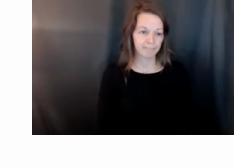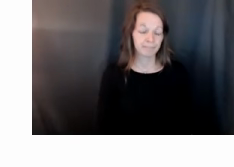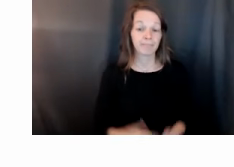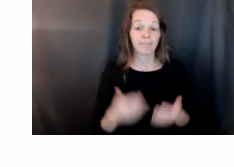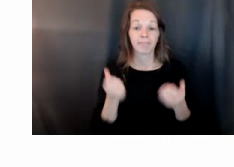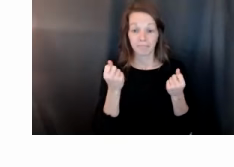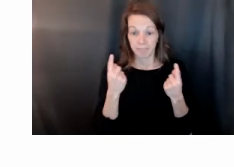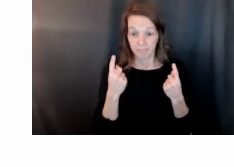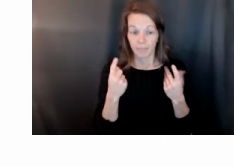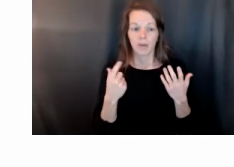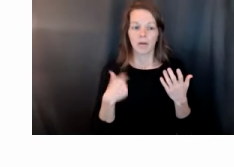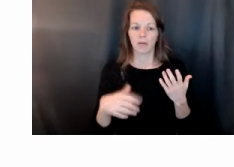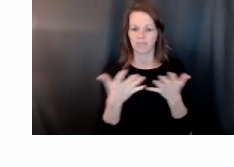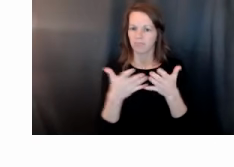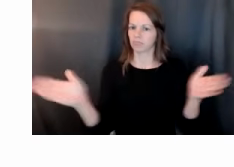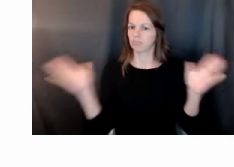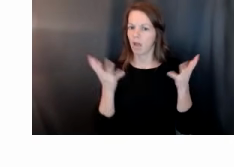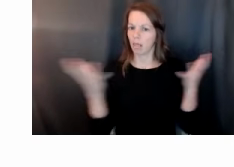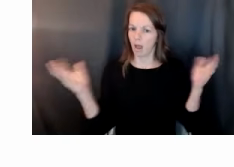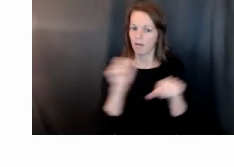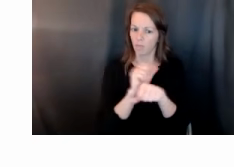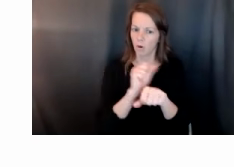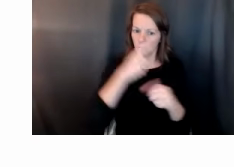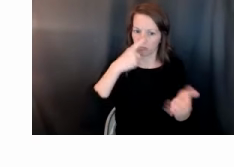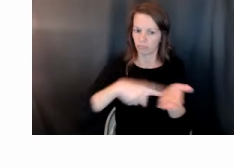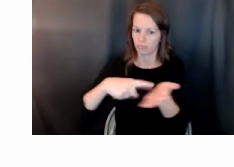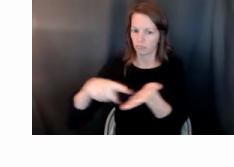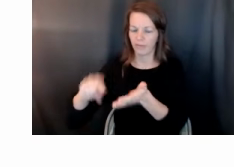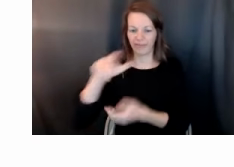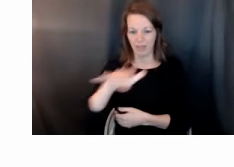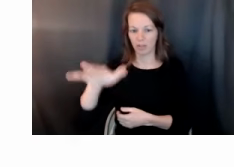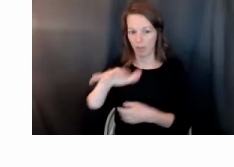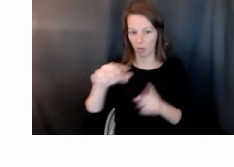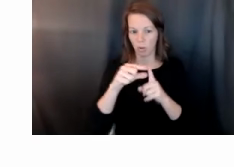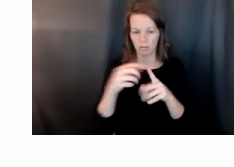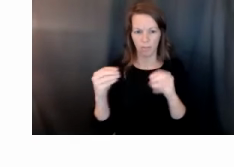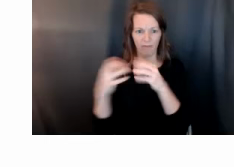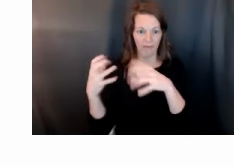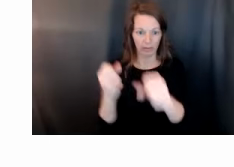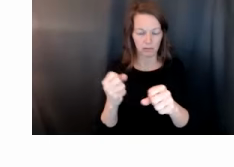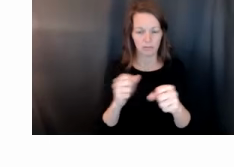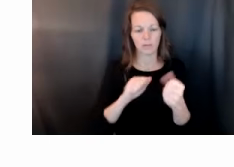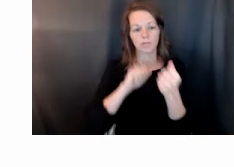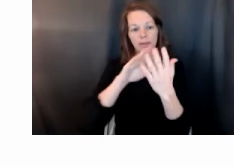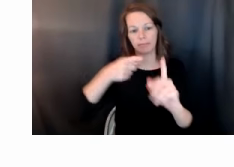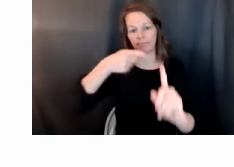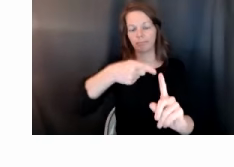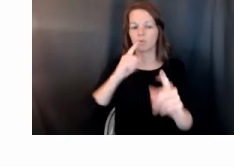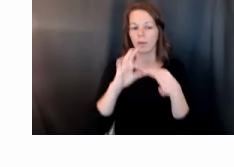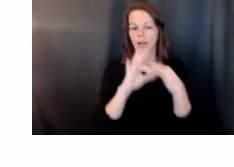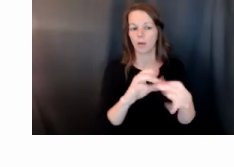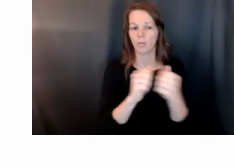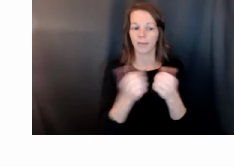Now, a wide body of work has looked into the way that fingerspelled words reduce, addressing in particular how this is related